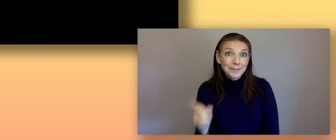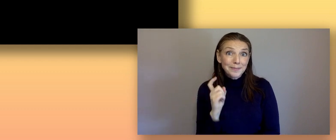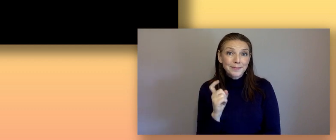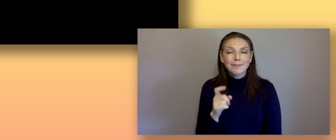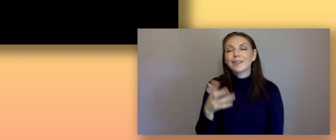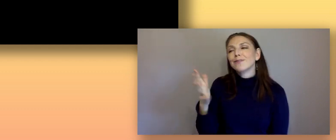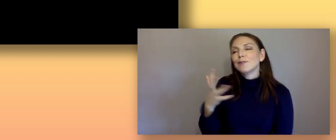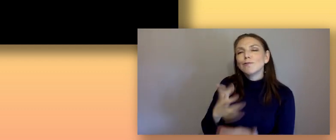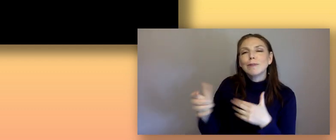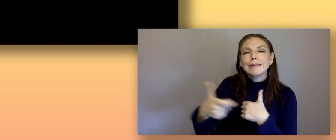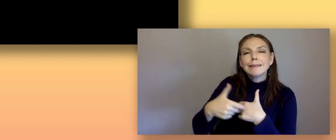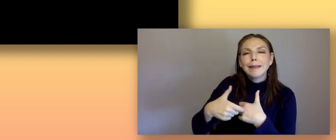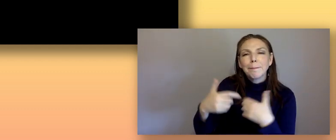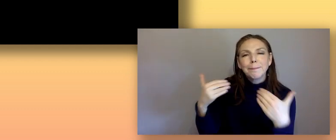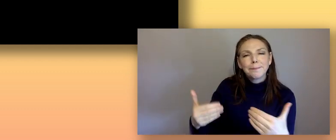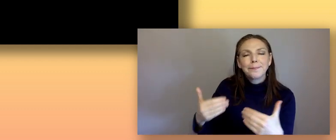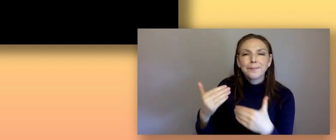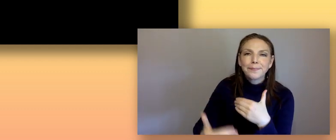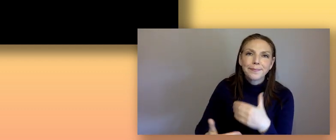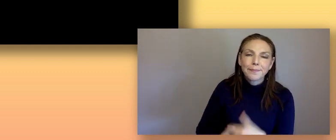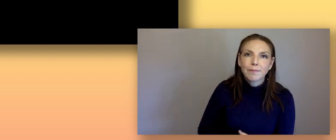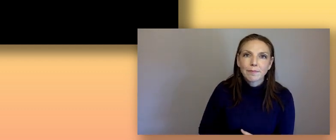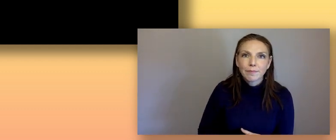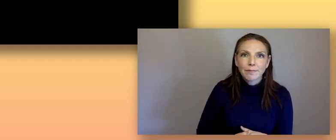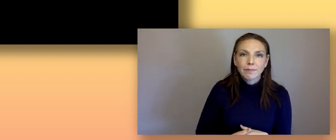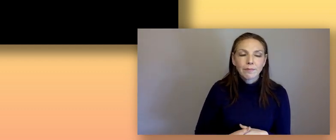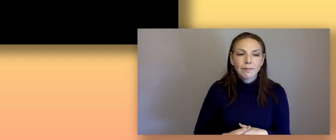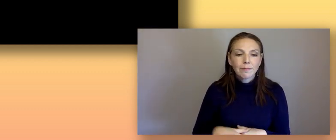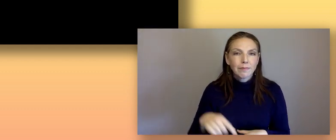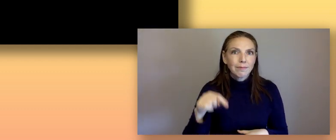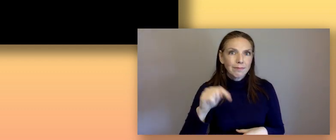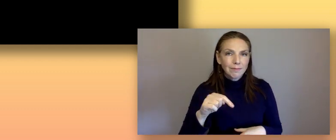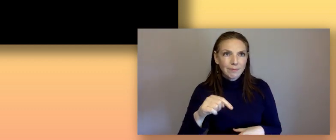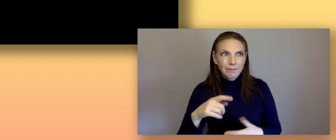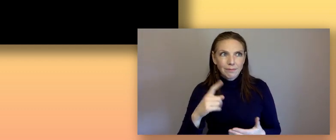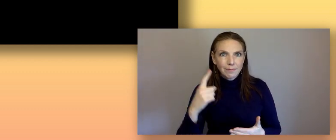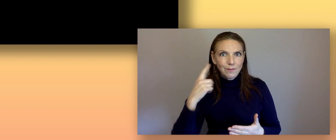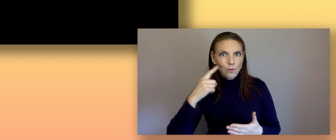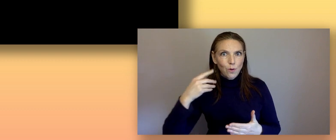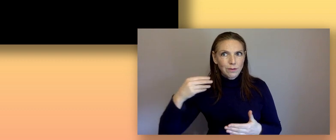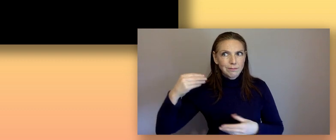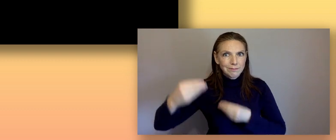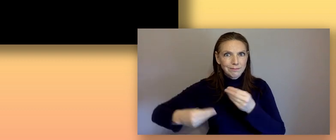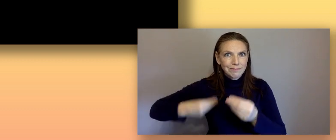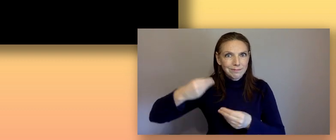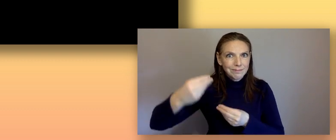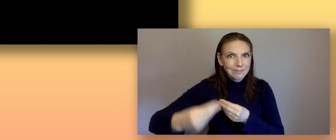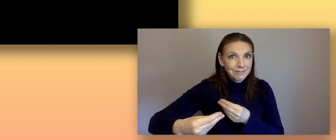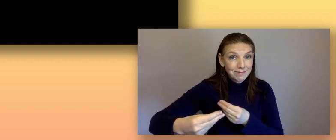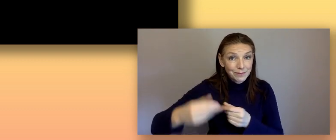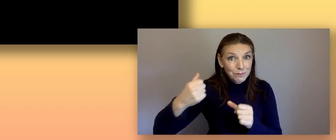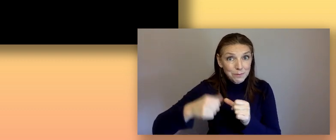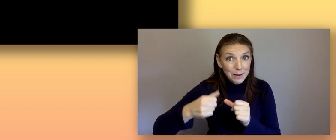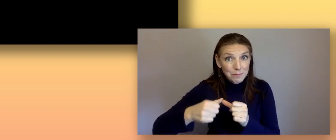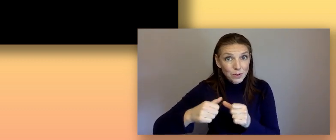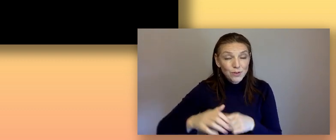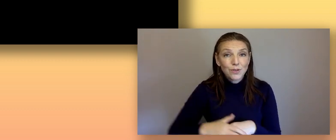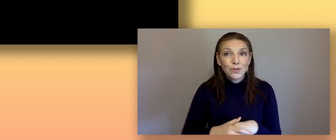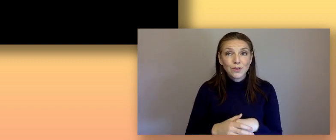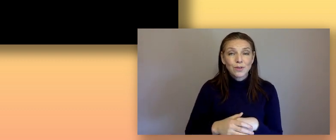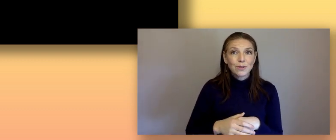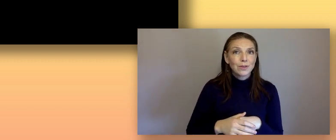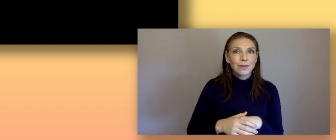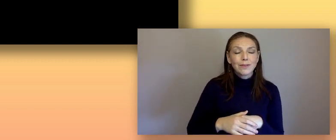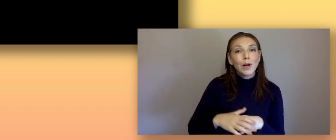Wasting time. Come on, check the box. Well, this is for posterity, remember? Yeah,